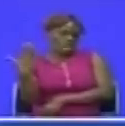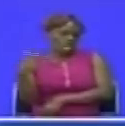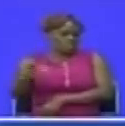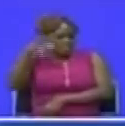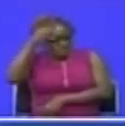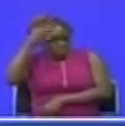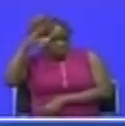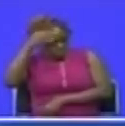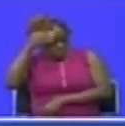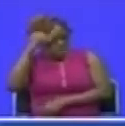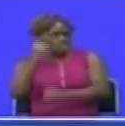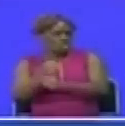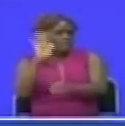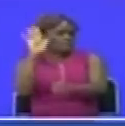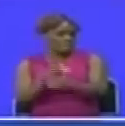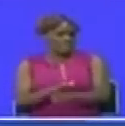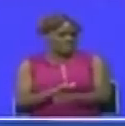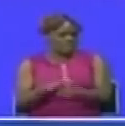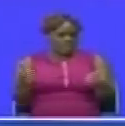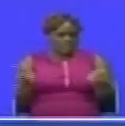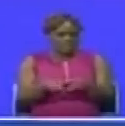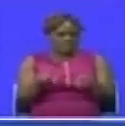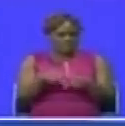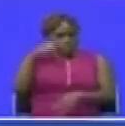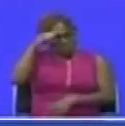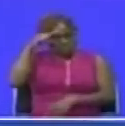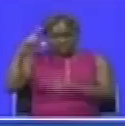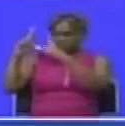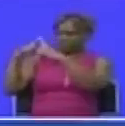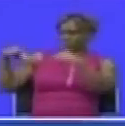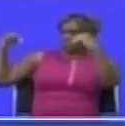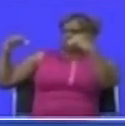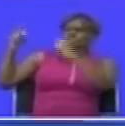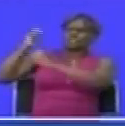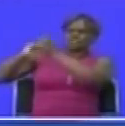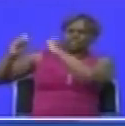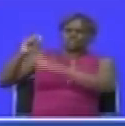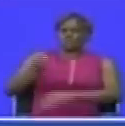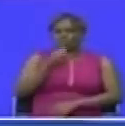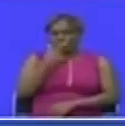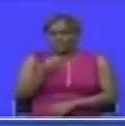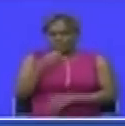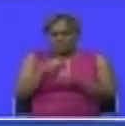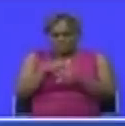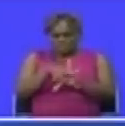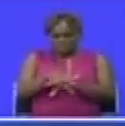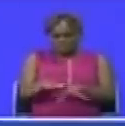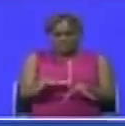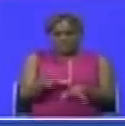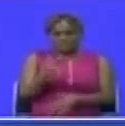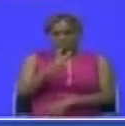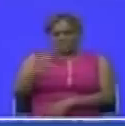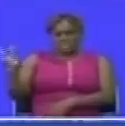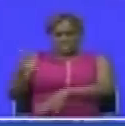wasome. Kazi ni mingi. Shiatsu originated in Japan from traditional Chinese medicine with influences from more recent Western